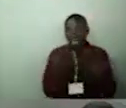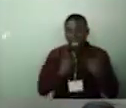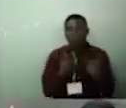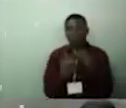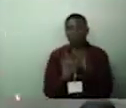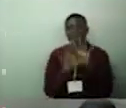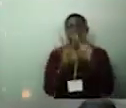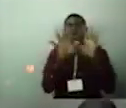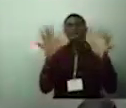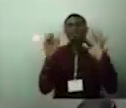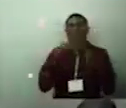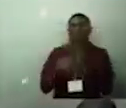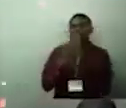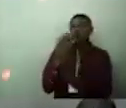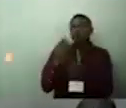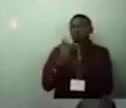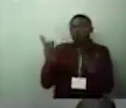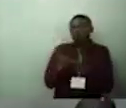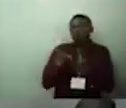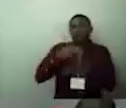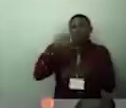is the glory of God himself.